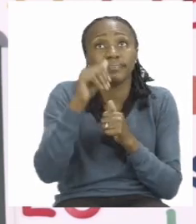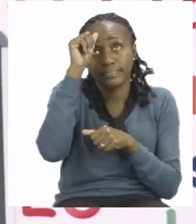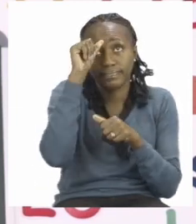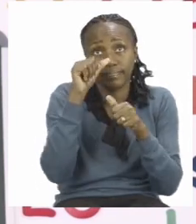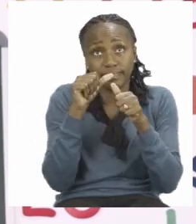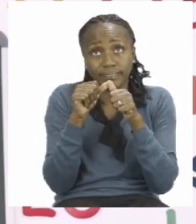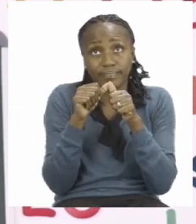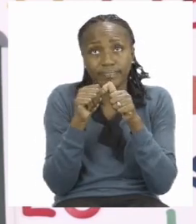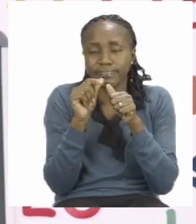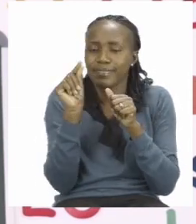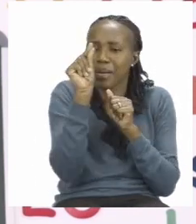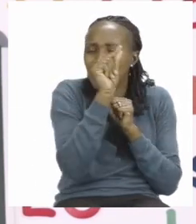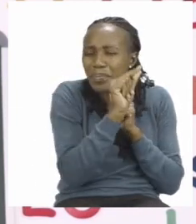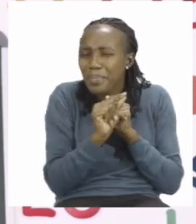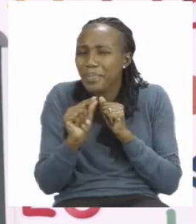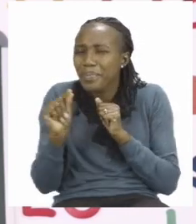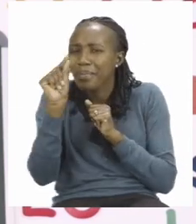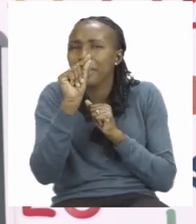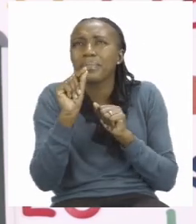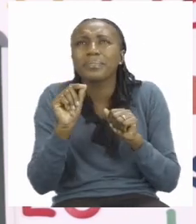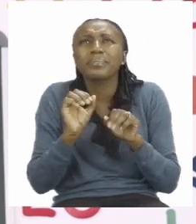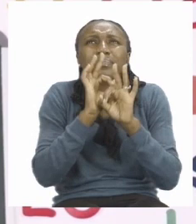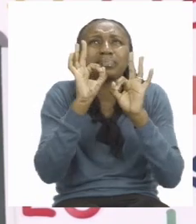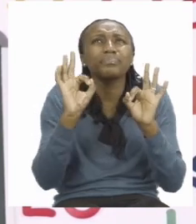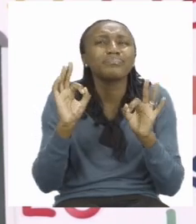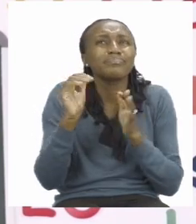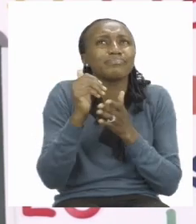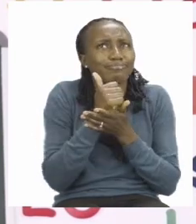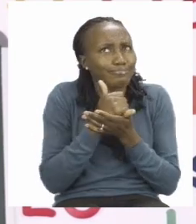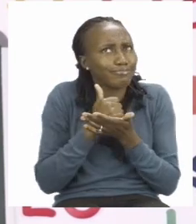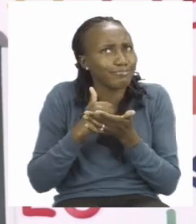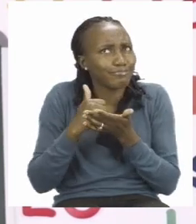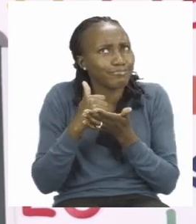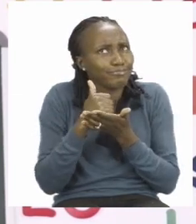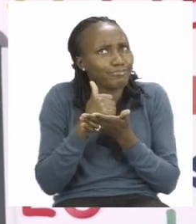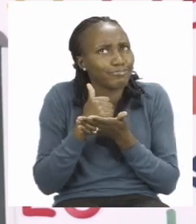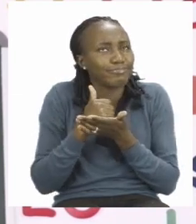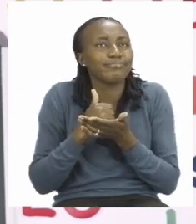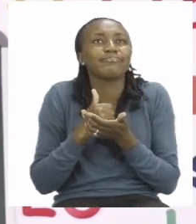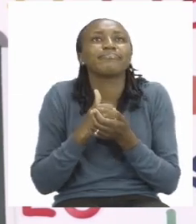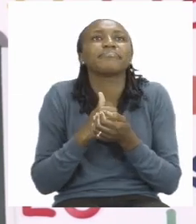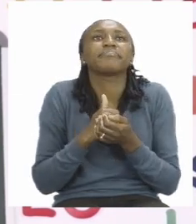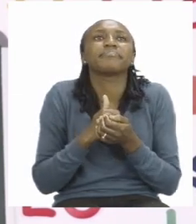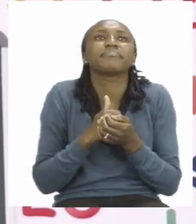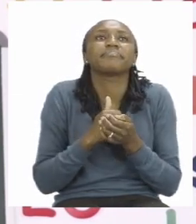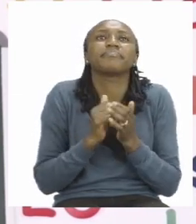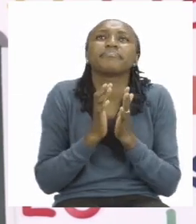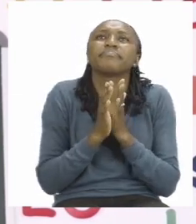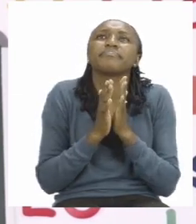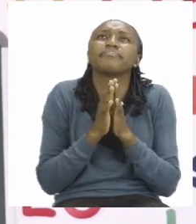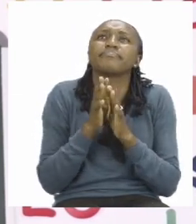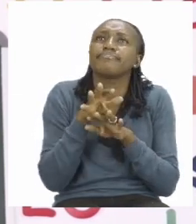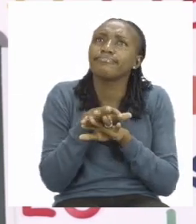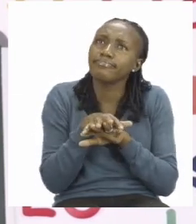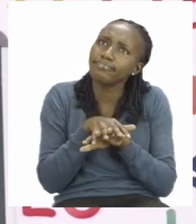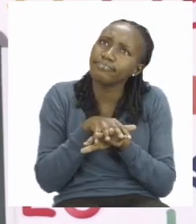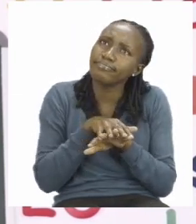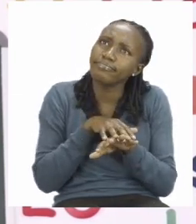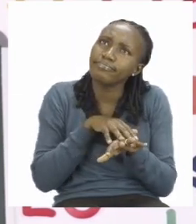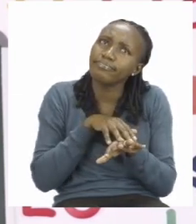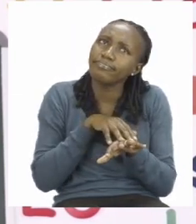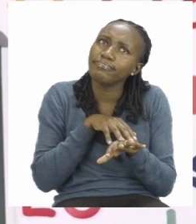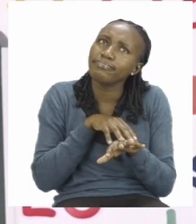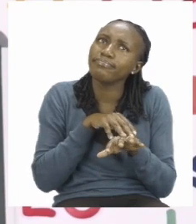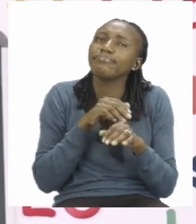circle neatly and circle only the words you or the letters you need. Take your time with this exercise and finish